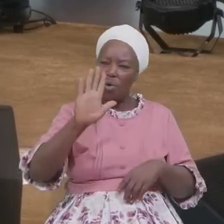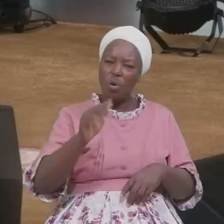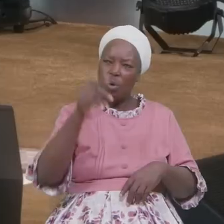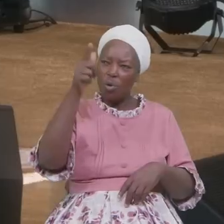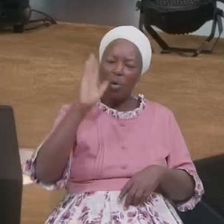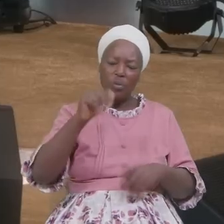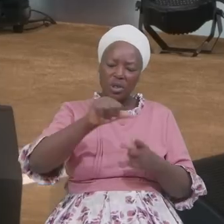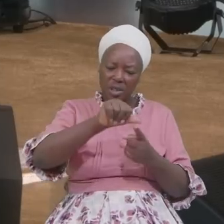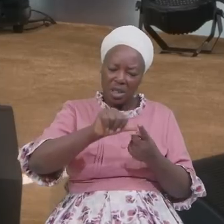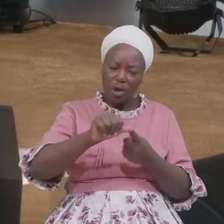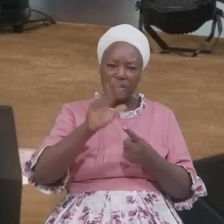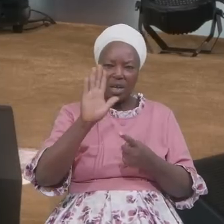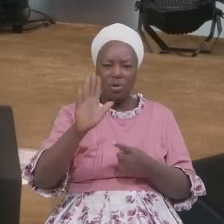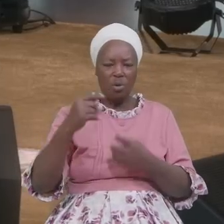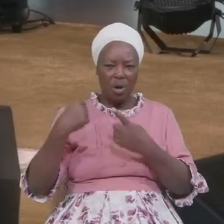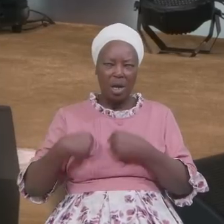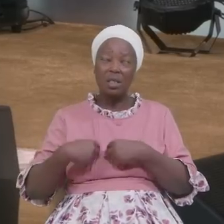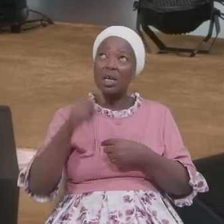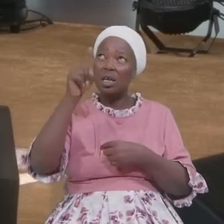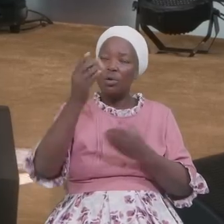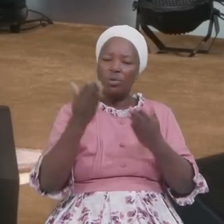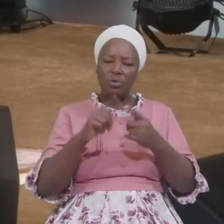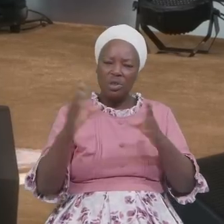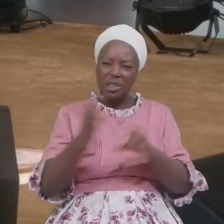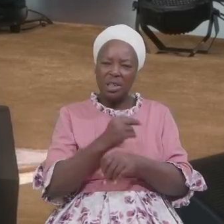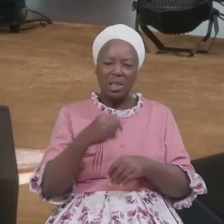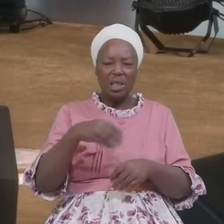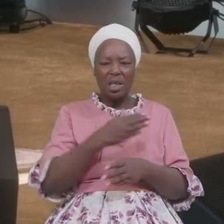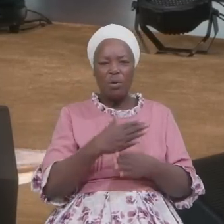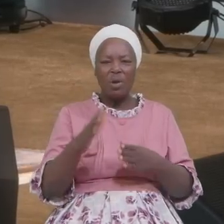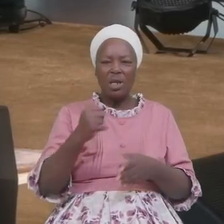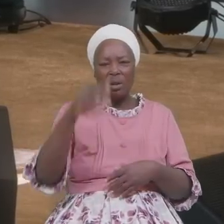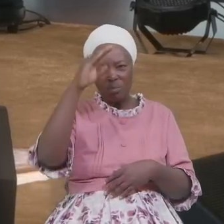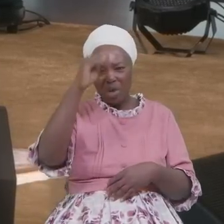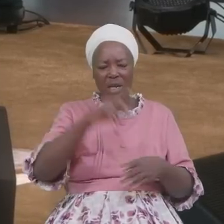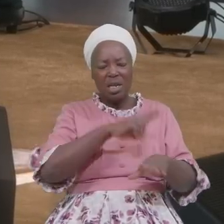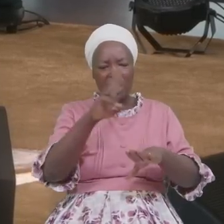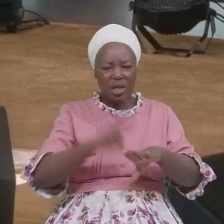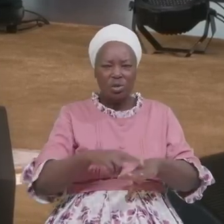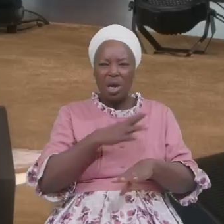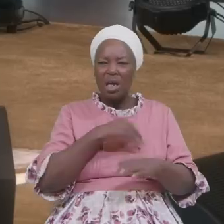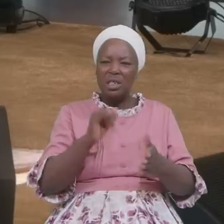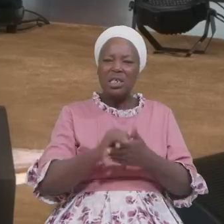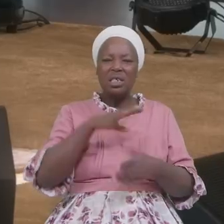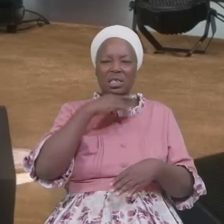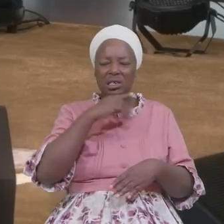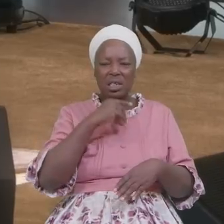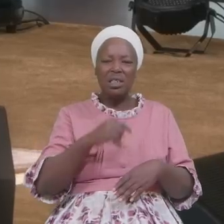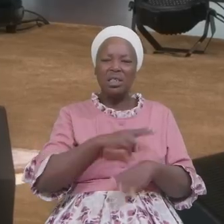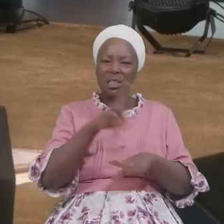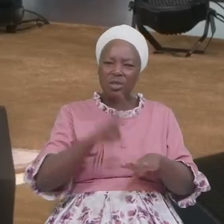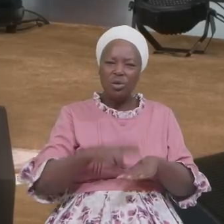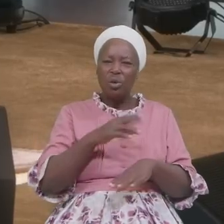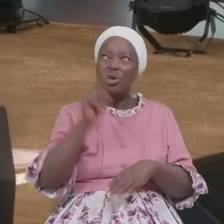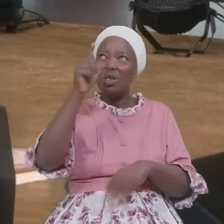heart. He wants to take away that Adamic nature. He wants to take away that depravity. He wants to take away